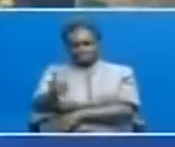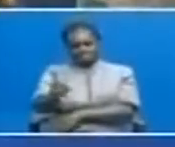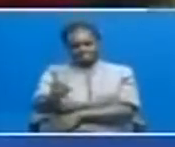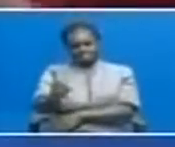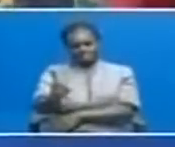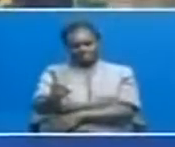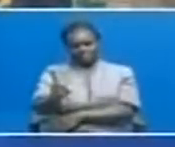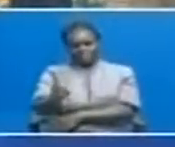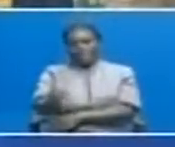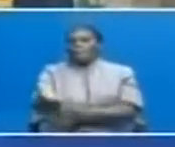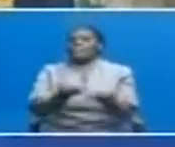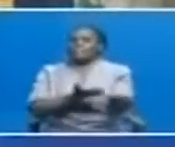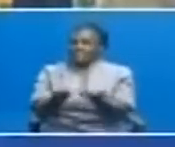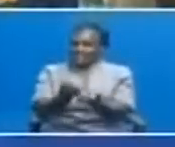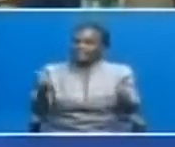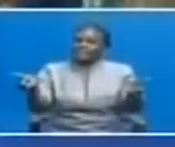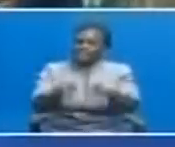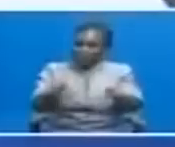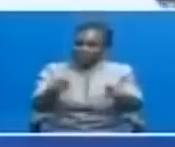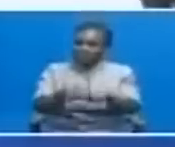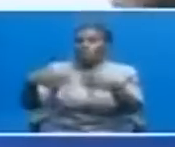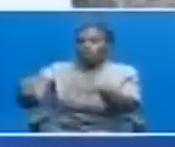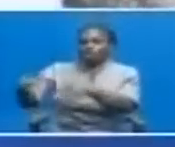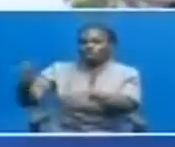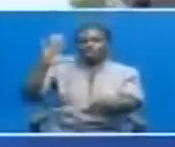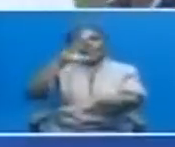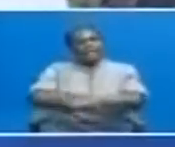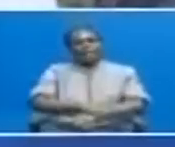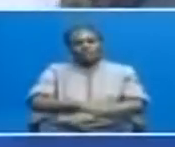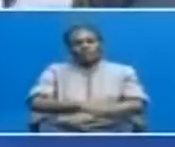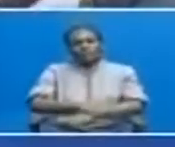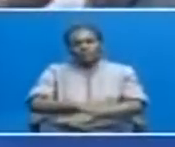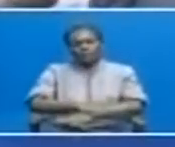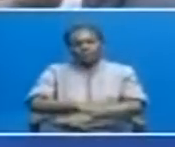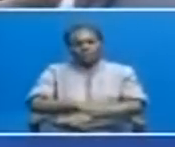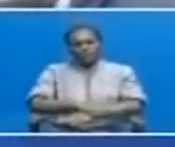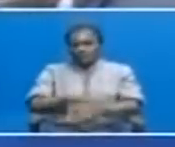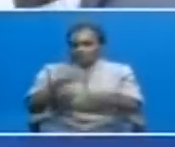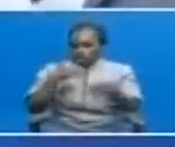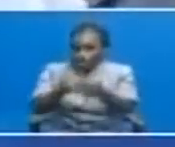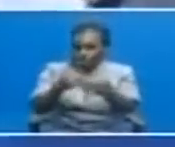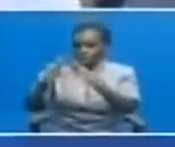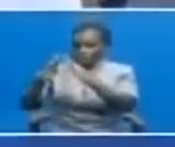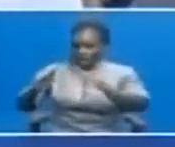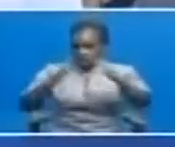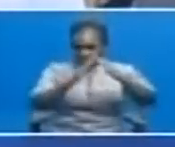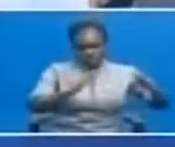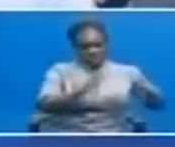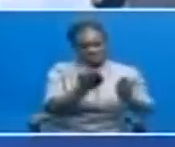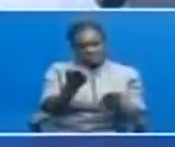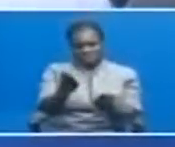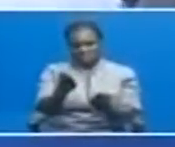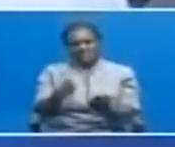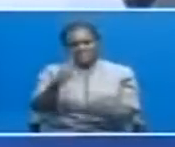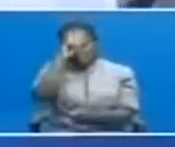by George. Business people here are counting losses as well. The close proximity of structures here has perhaps inflated